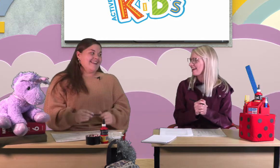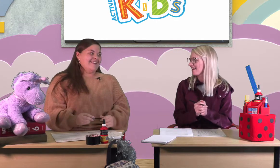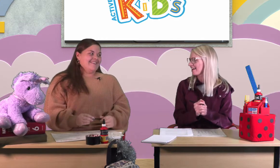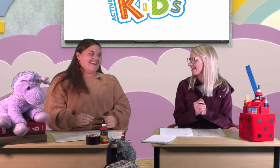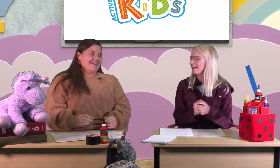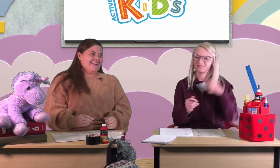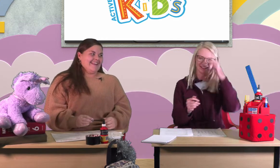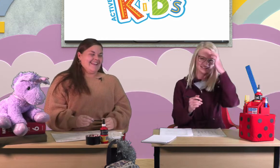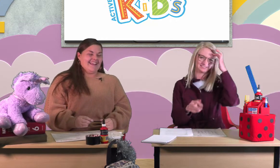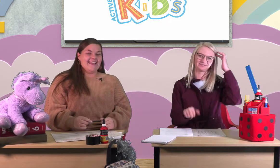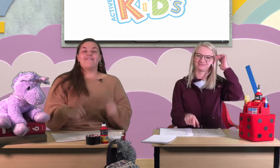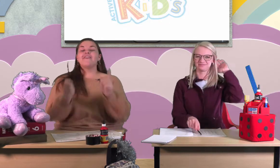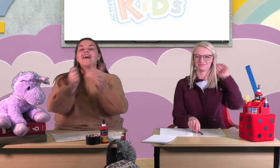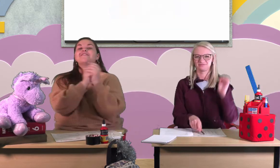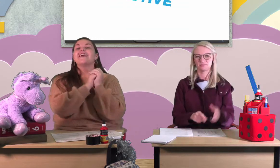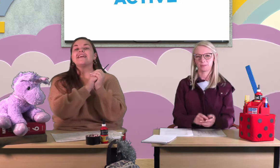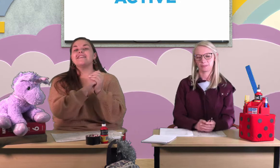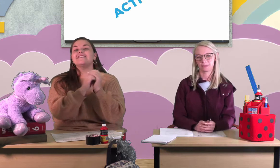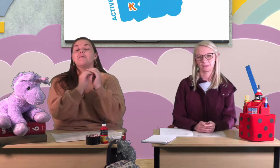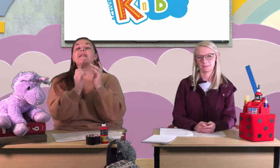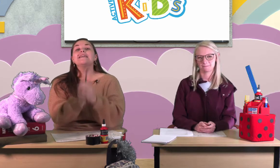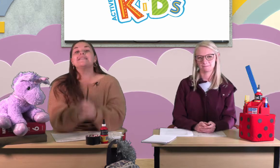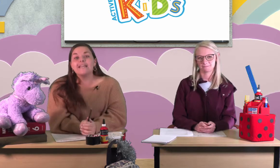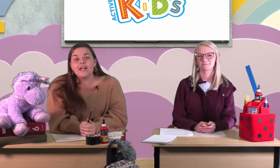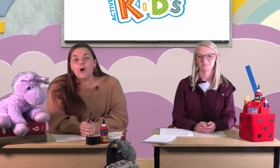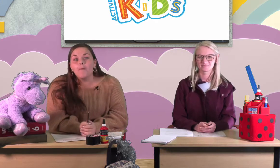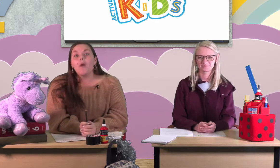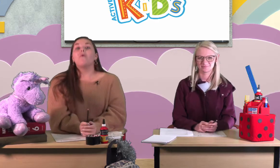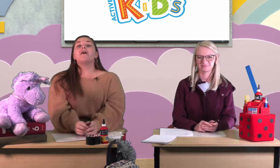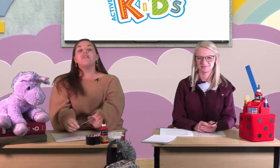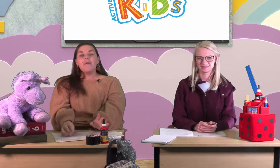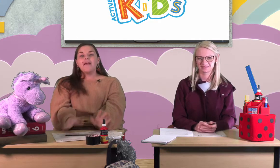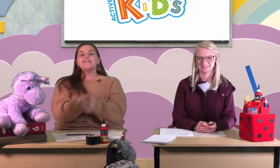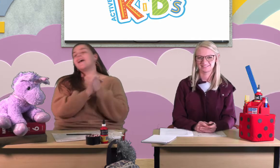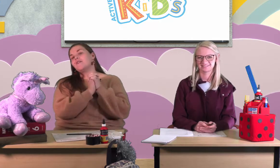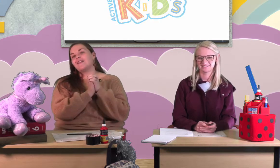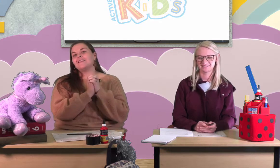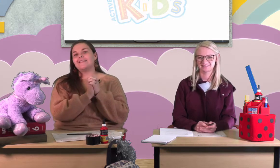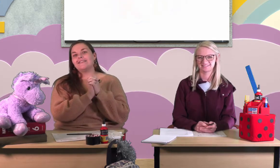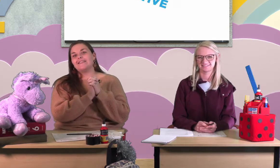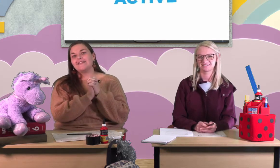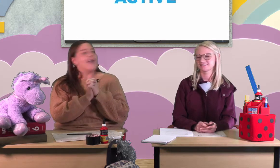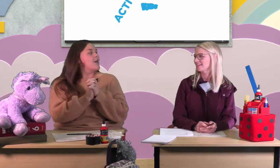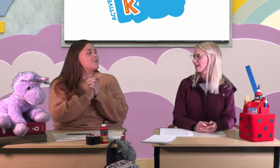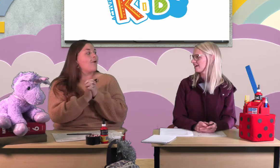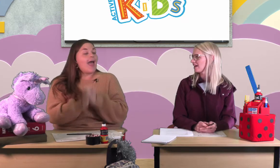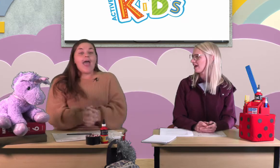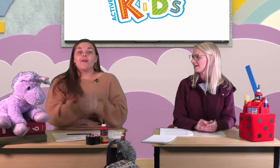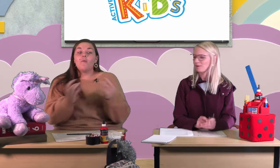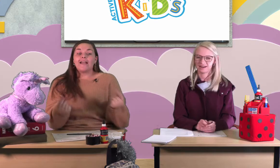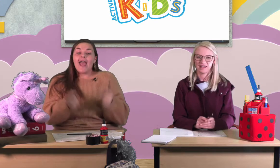Okay. Shanae, are you ready? I'm ready. If you guys recognize this, please sing it at home with your parents and your brothers and sisters.